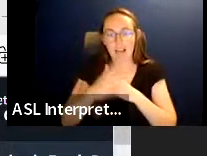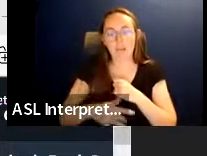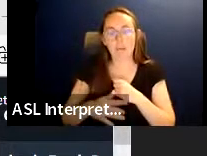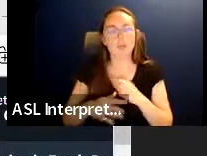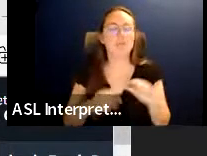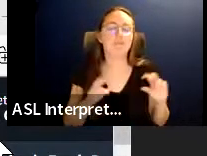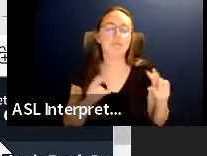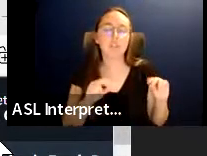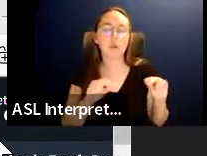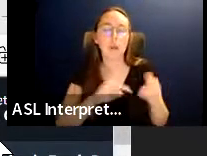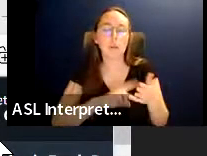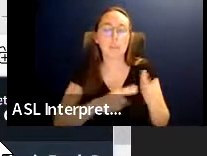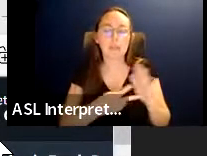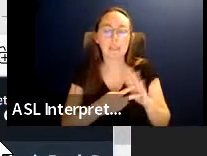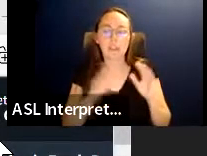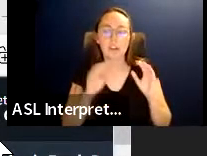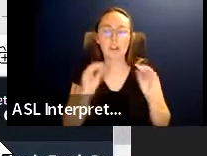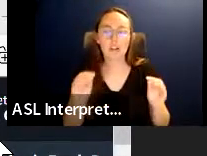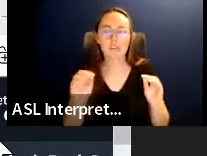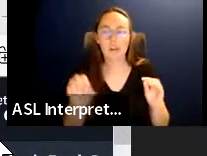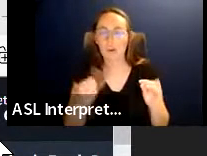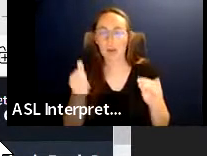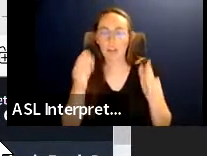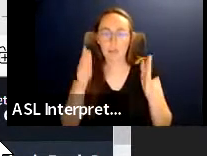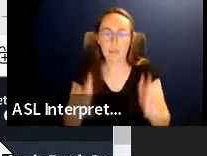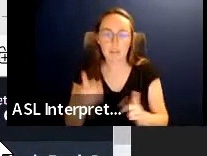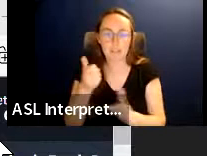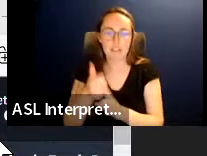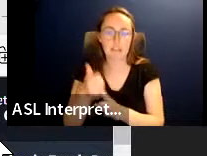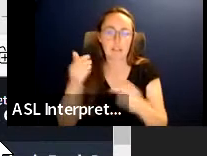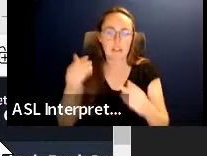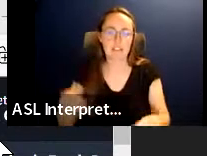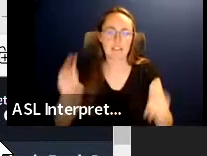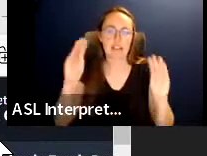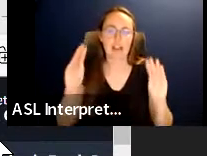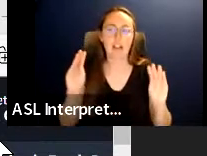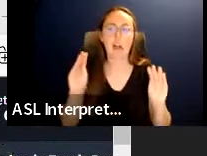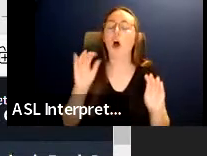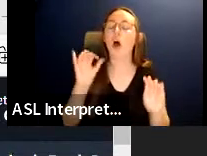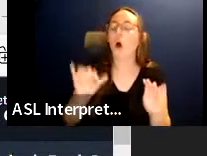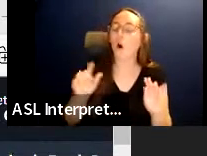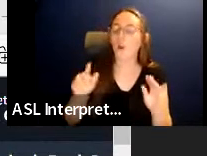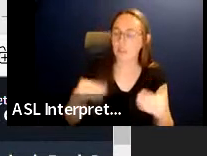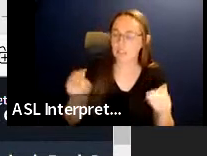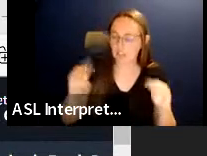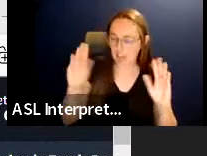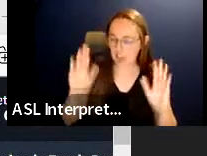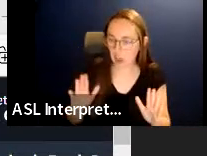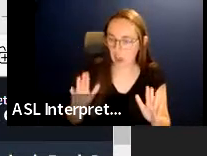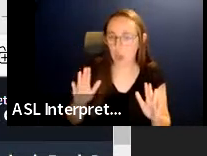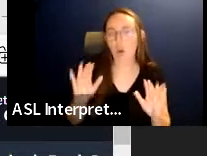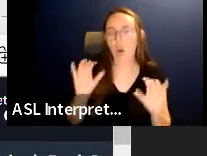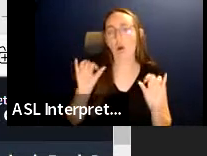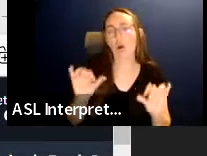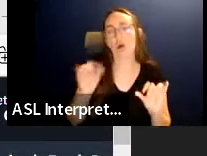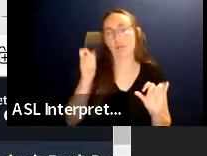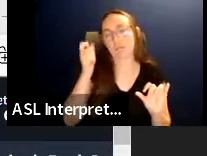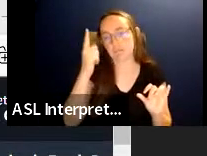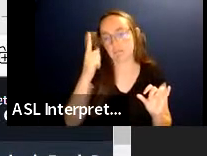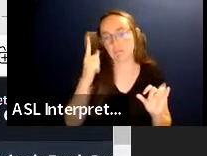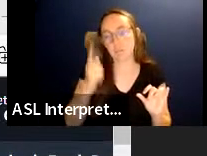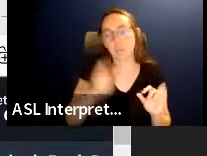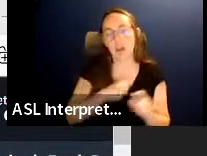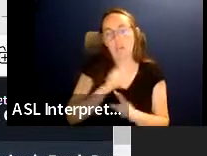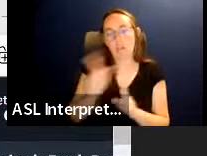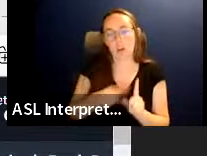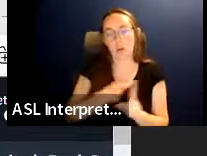means, it means that there's nobody else that sells it. It's seller. That makes sense. There's only one new seller. I'm the only